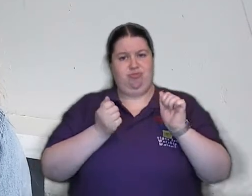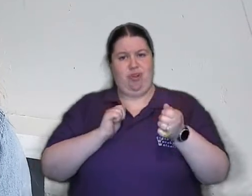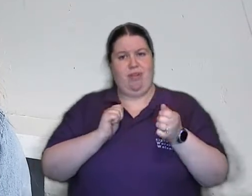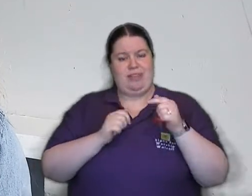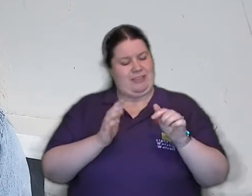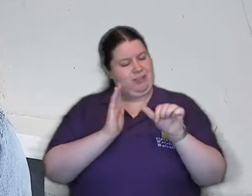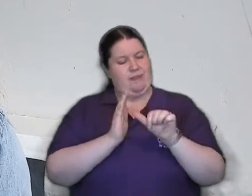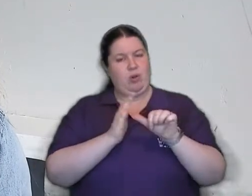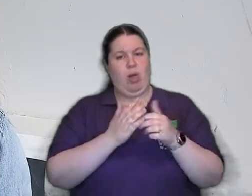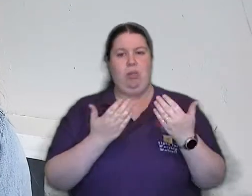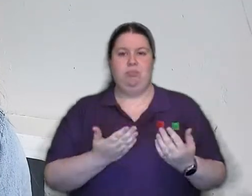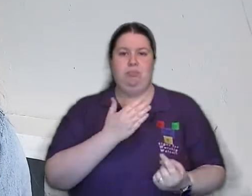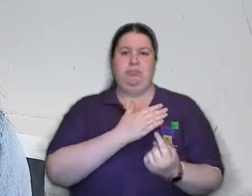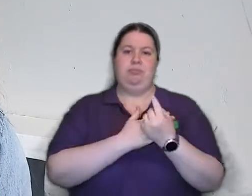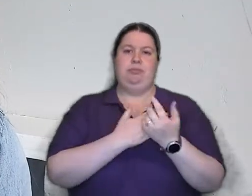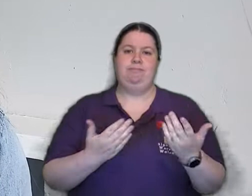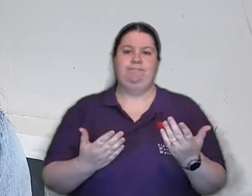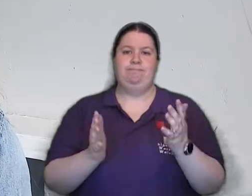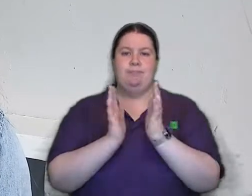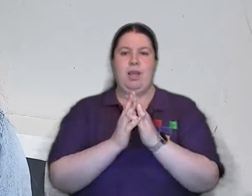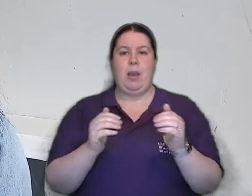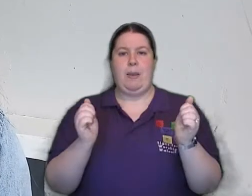you through this trialing time.